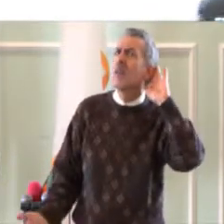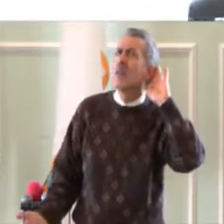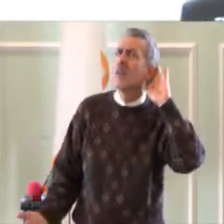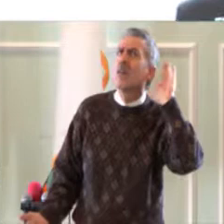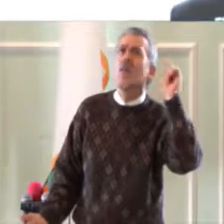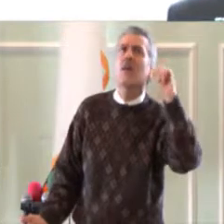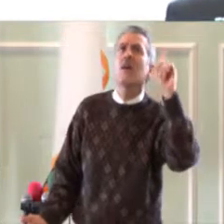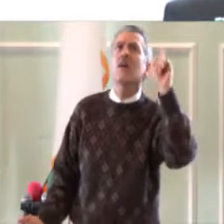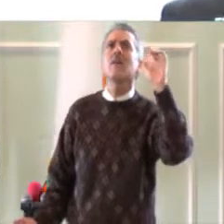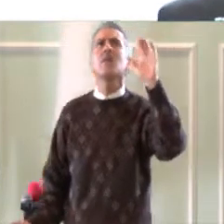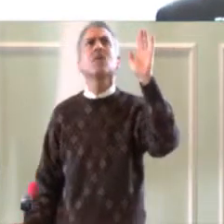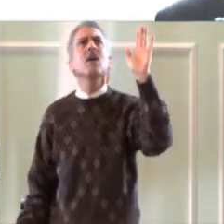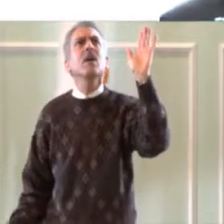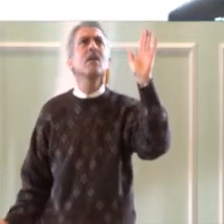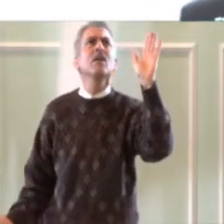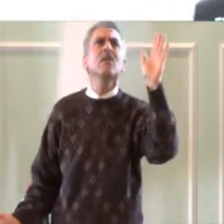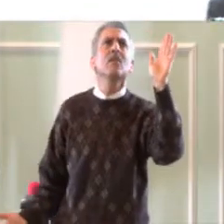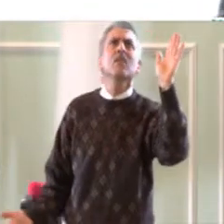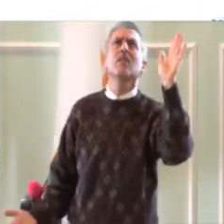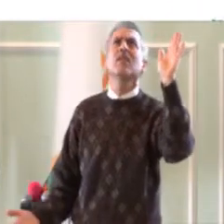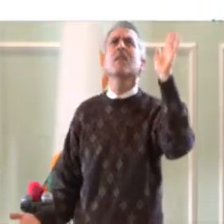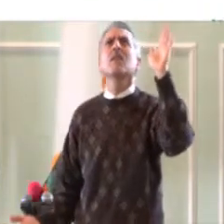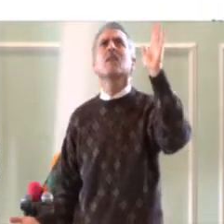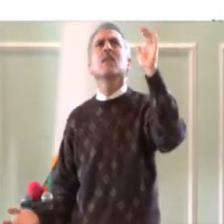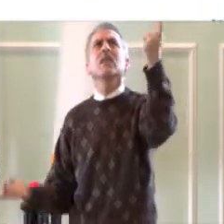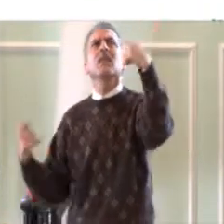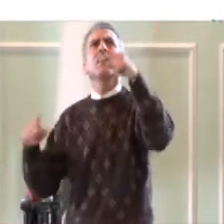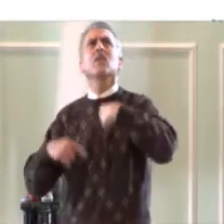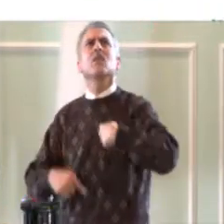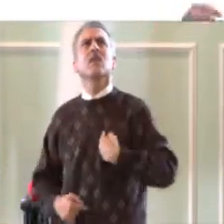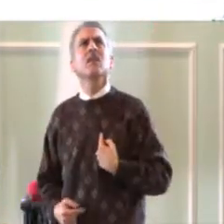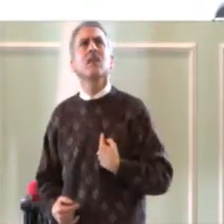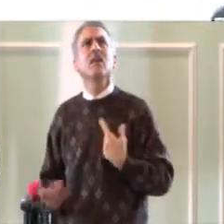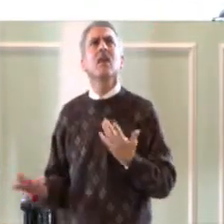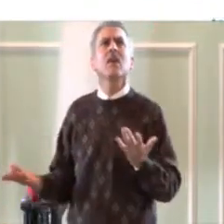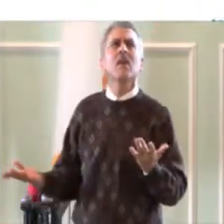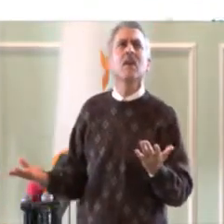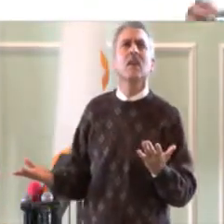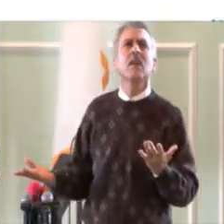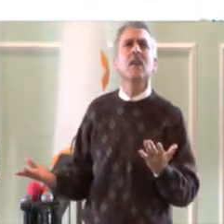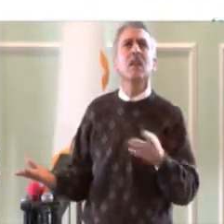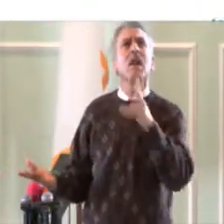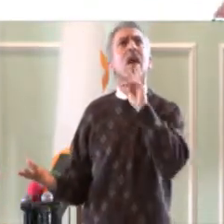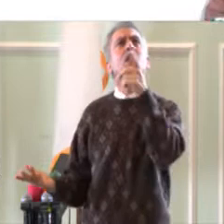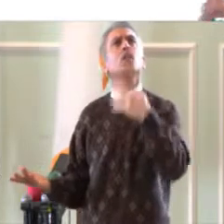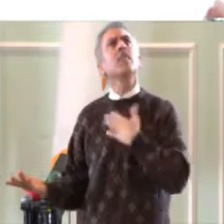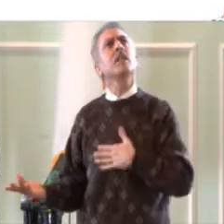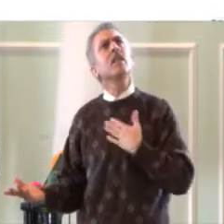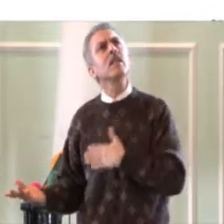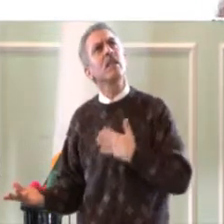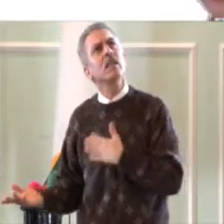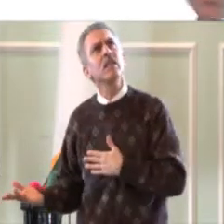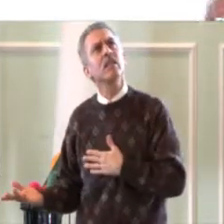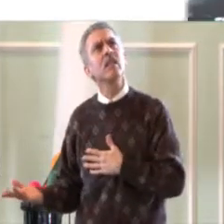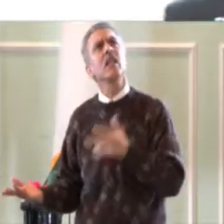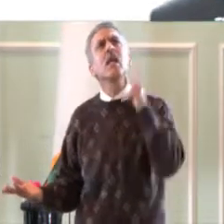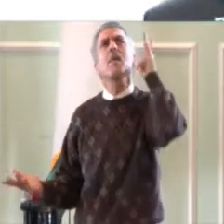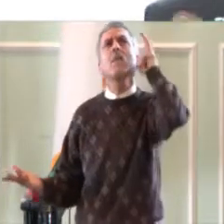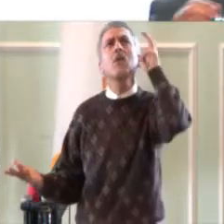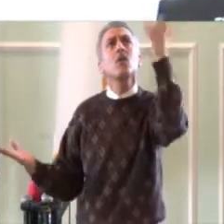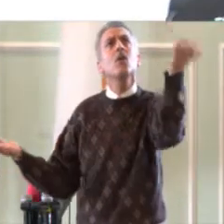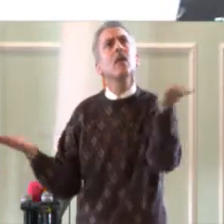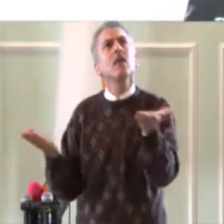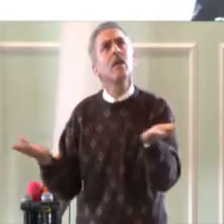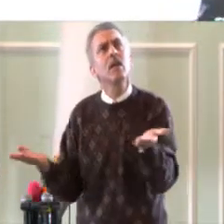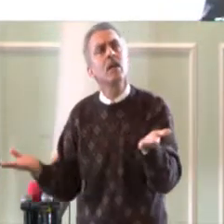are you? God, why is this happening to me? God, tell me, answer me, please. Let me know that you're here,